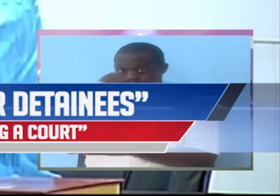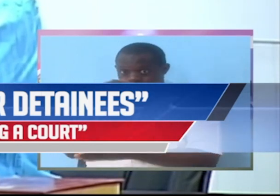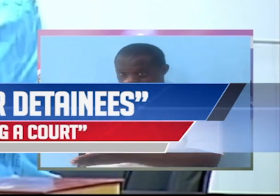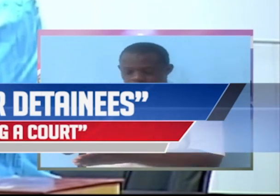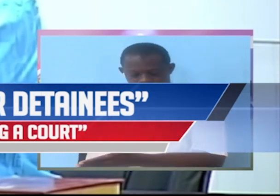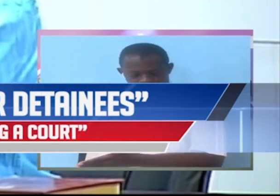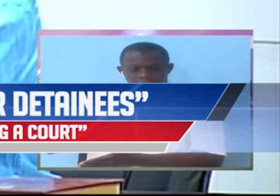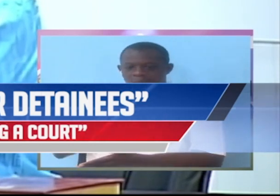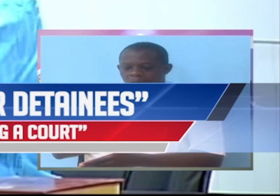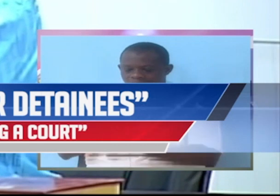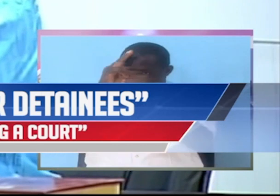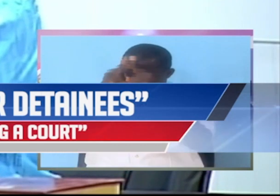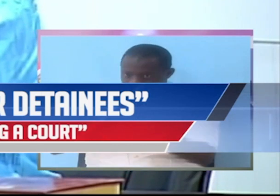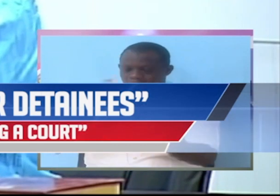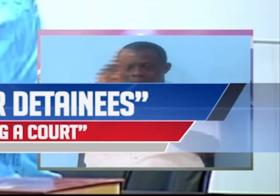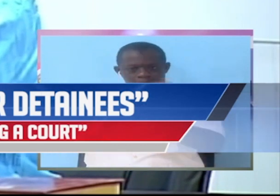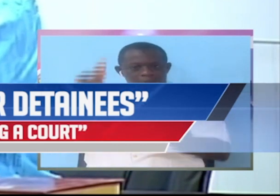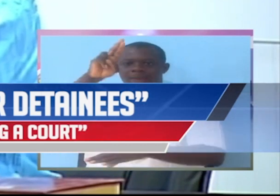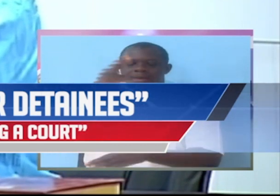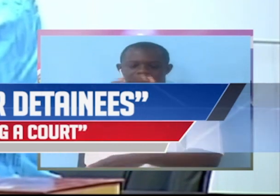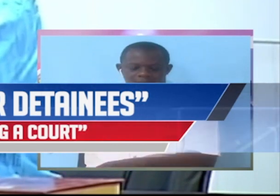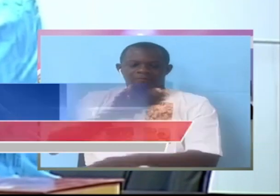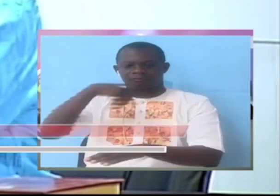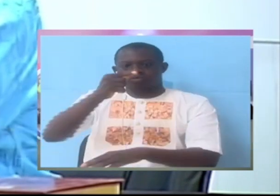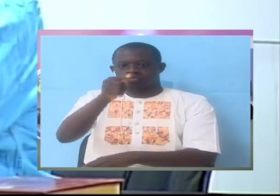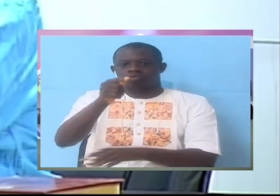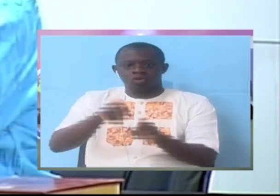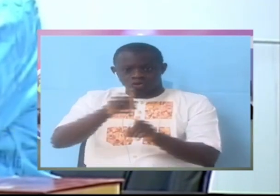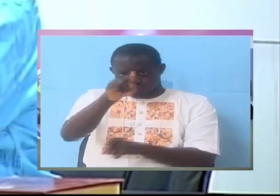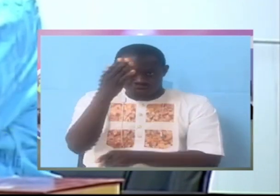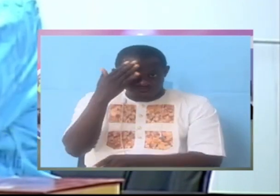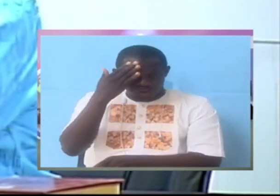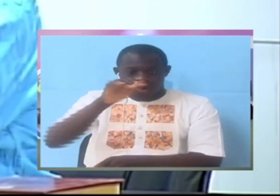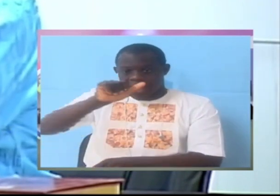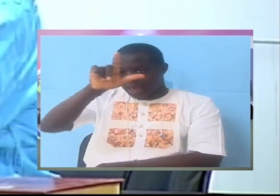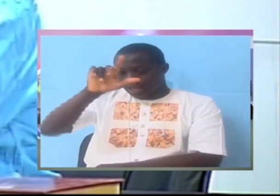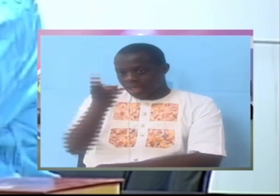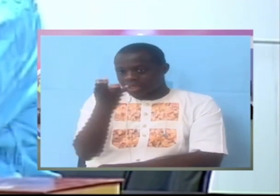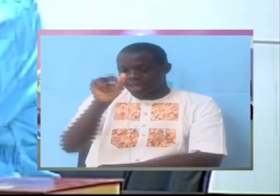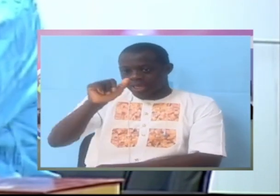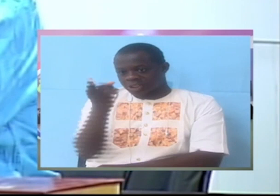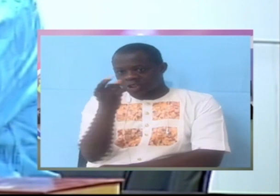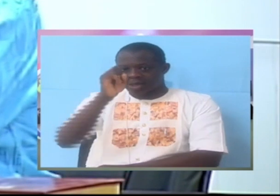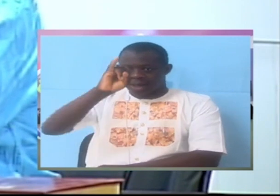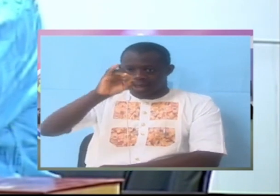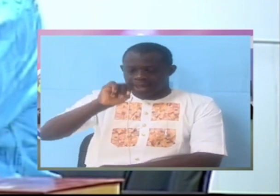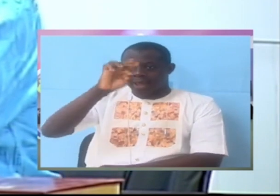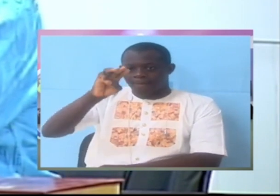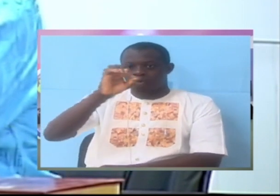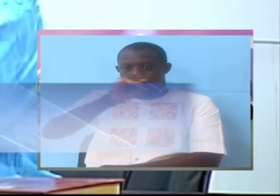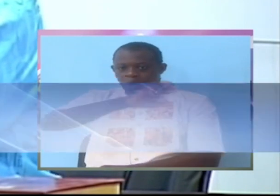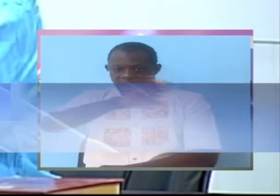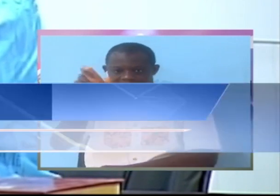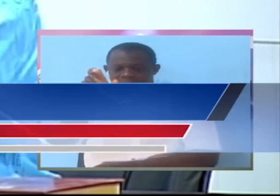training and was then deployed to the political department of the NIA, going on to serve in different parts of the country, including Kemoto